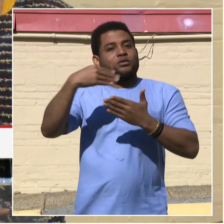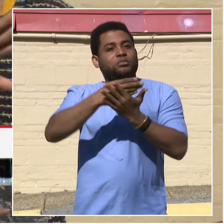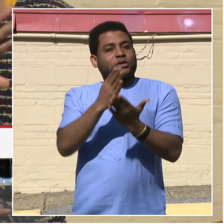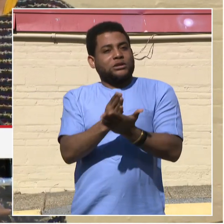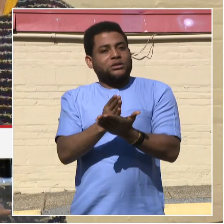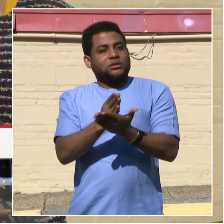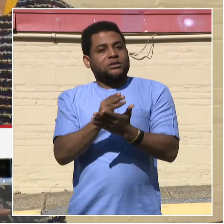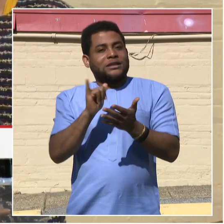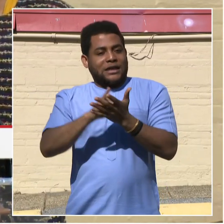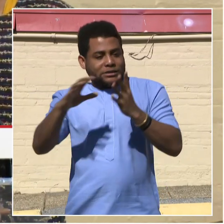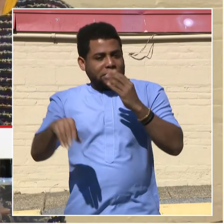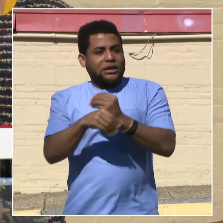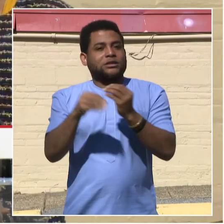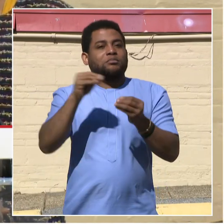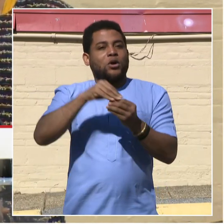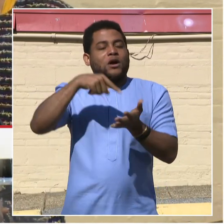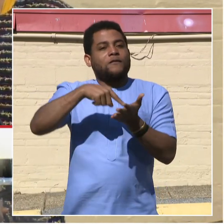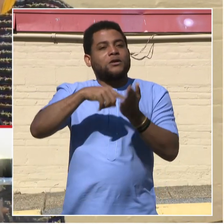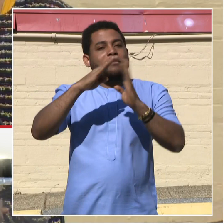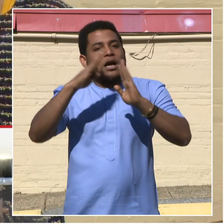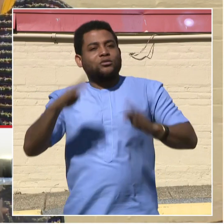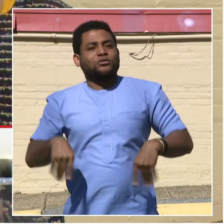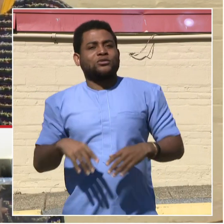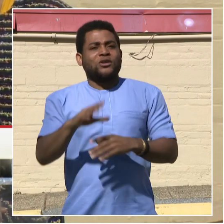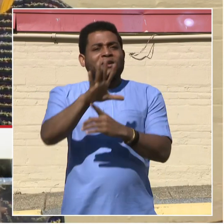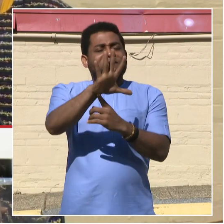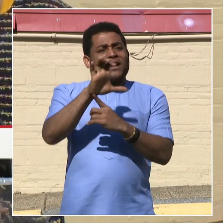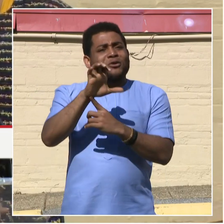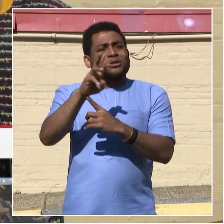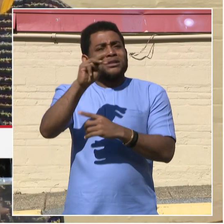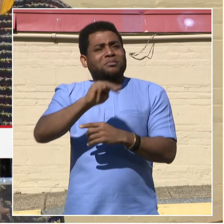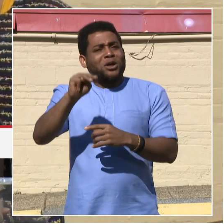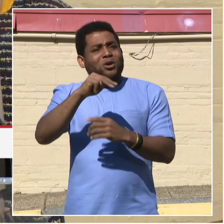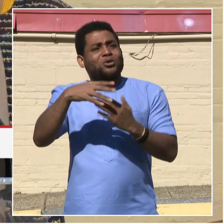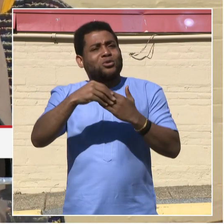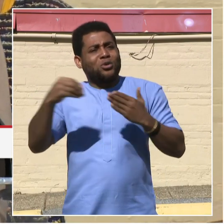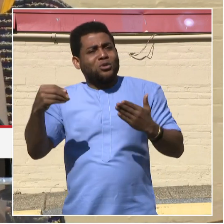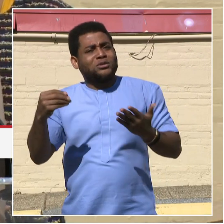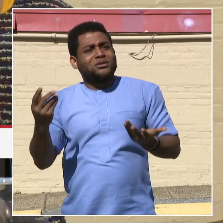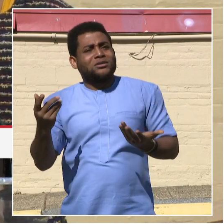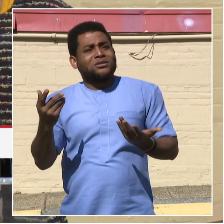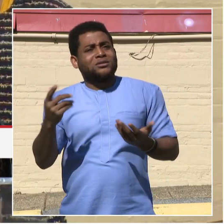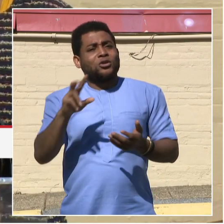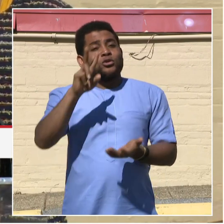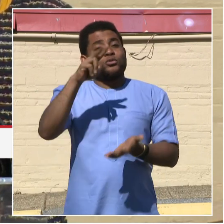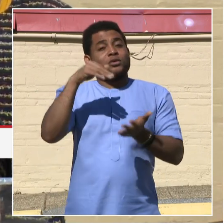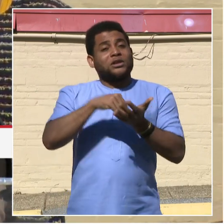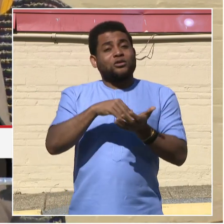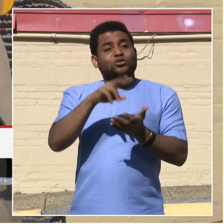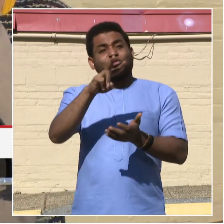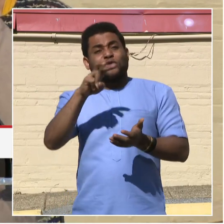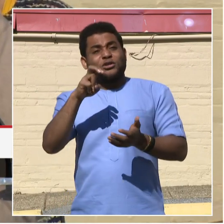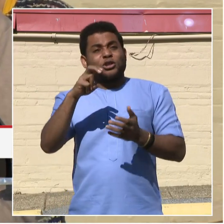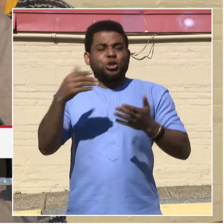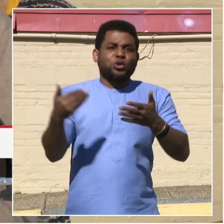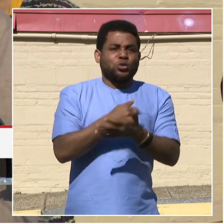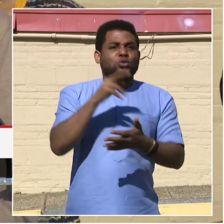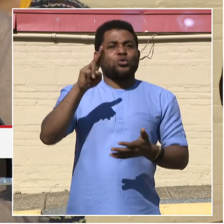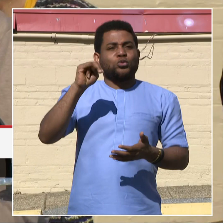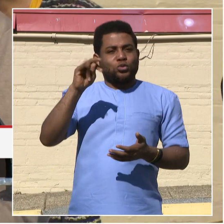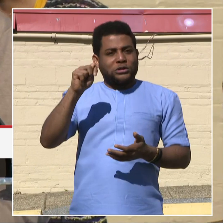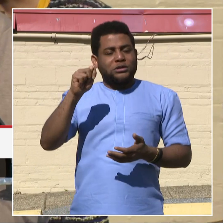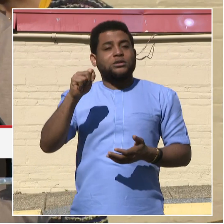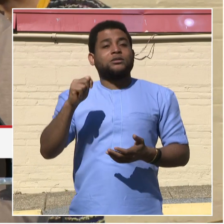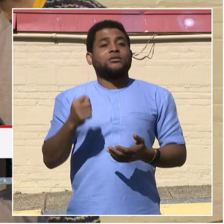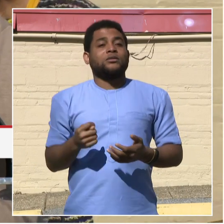housing. $500 million, Judge Terrell. 2,700 new units. It does more to make sure that we